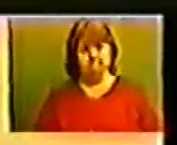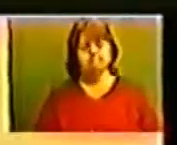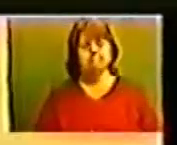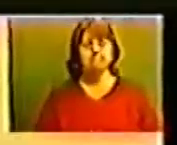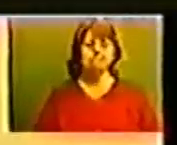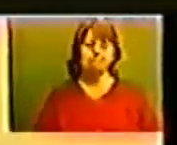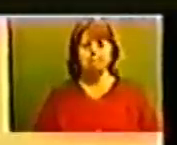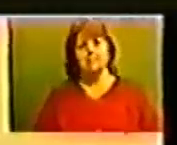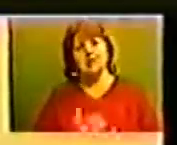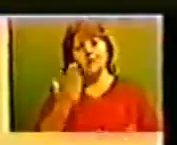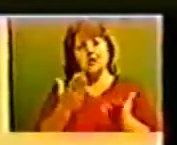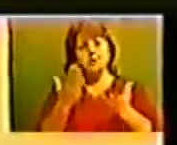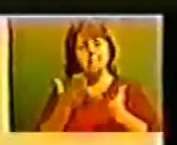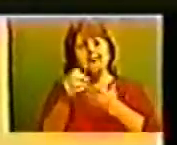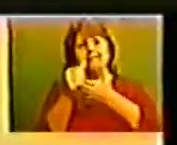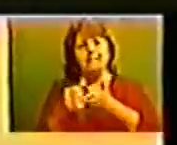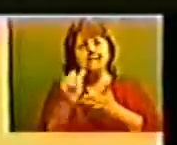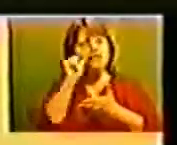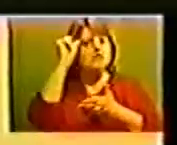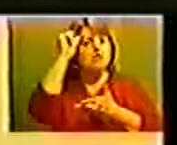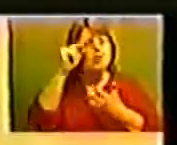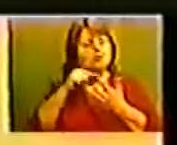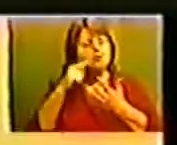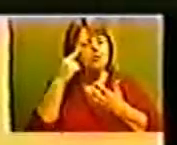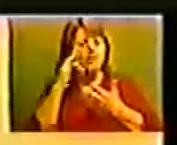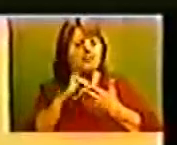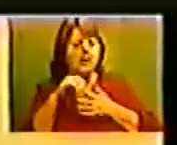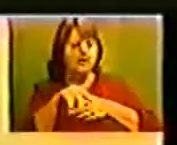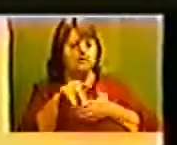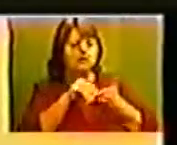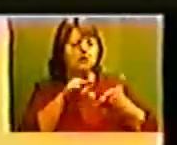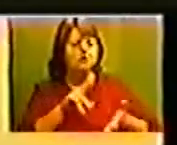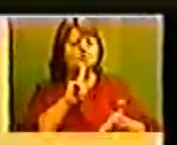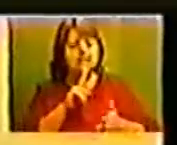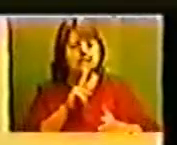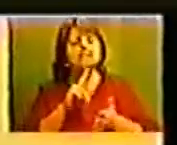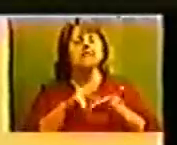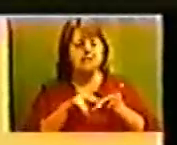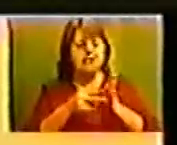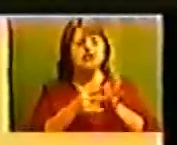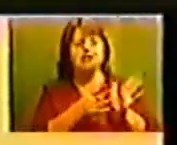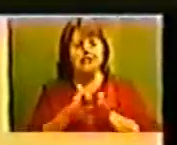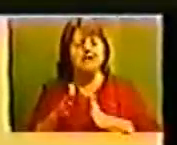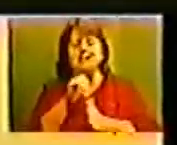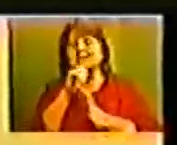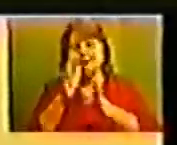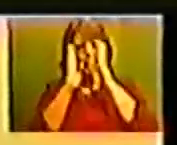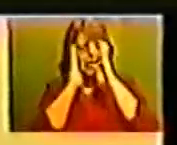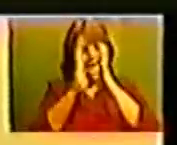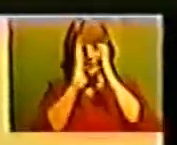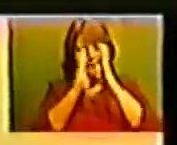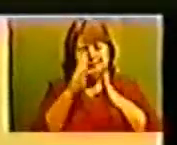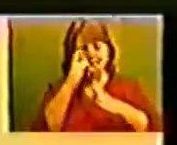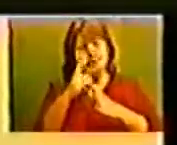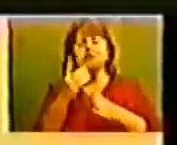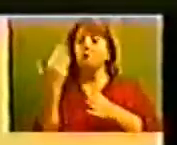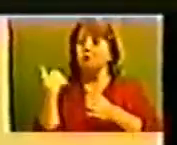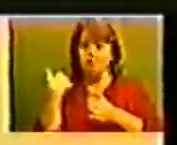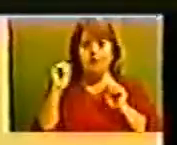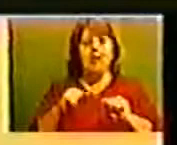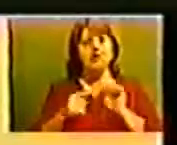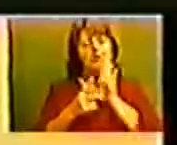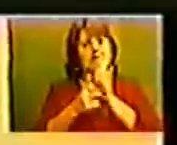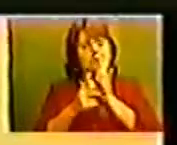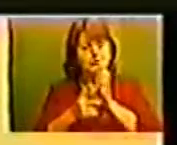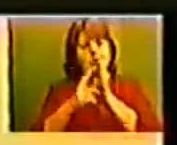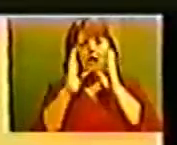this can lead an adult to think that the student is intentionally not paying attention because they have demonstrated that